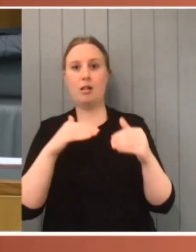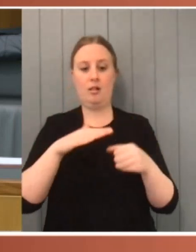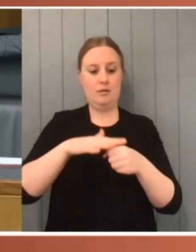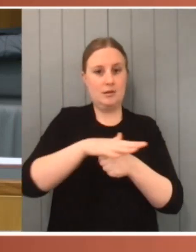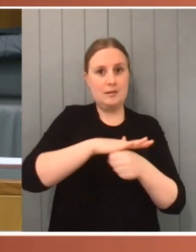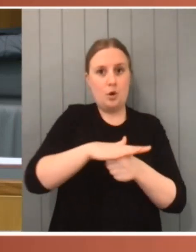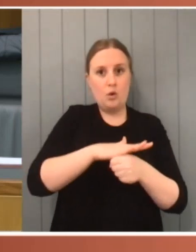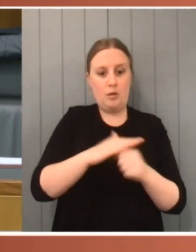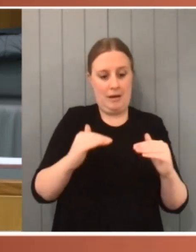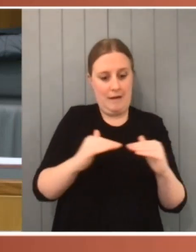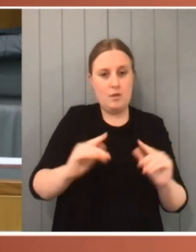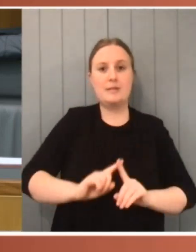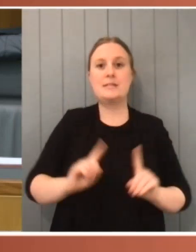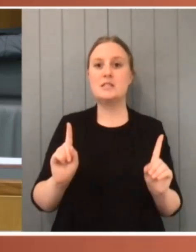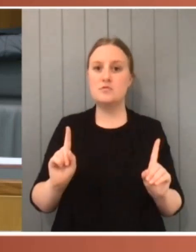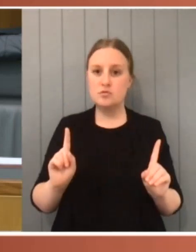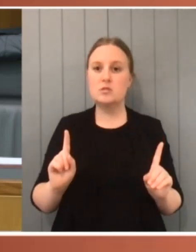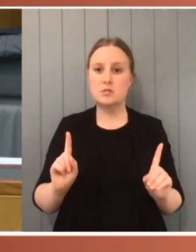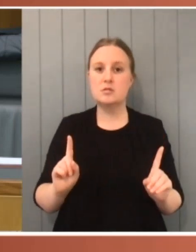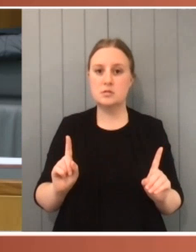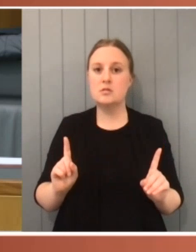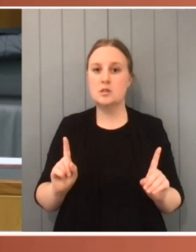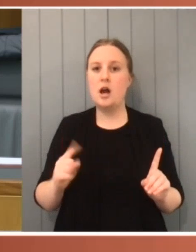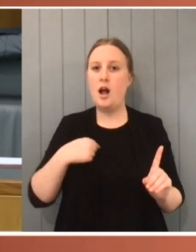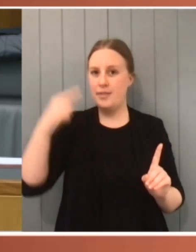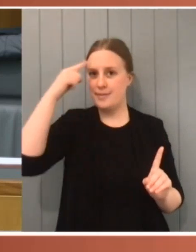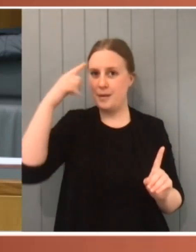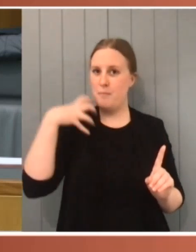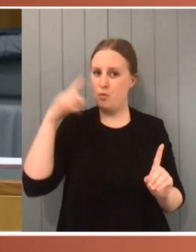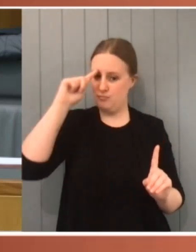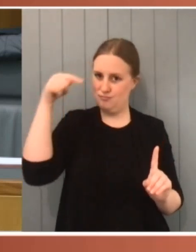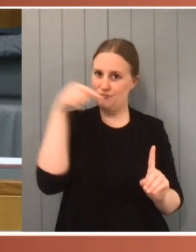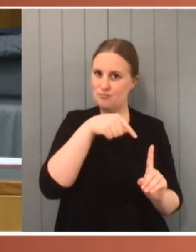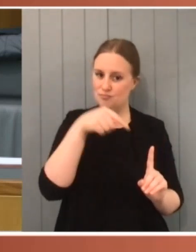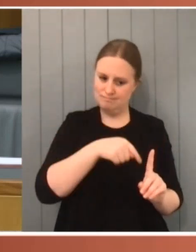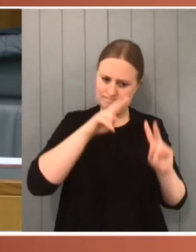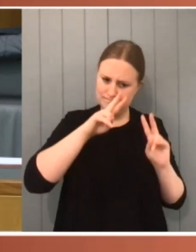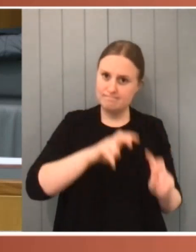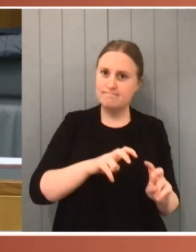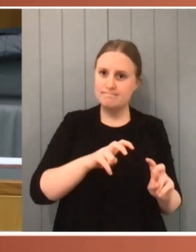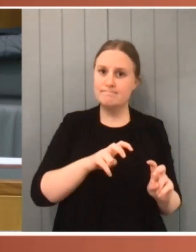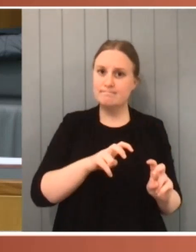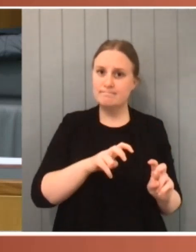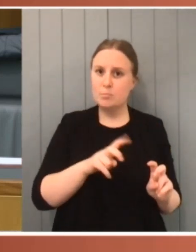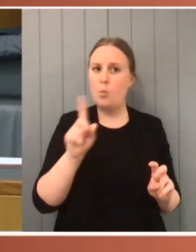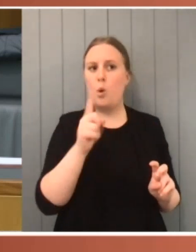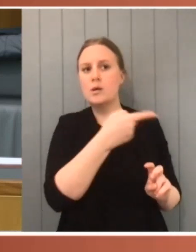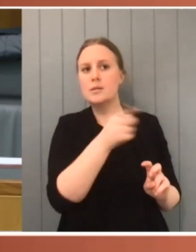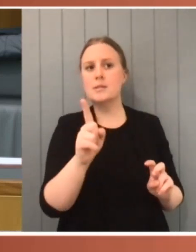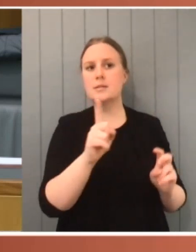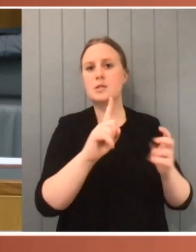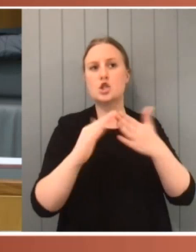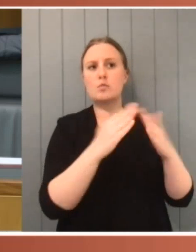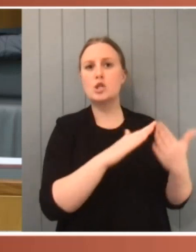the national or federal level. So I think there should be more work and more thinking done around what the public good demands at the local level, therefore what